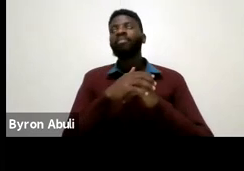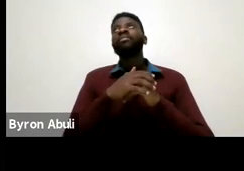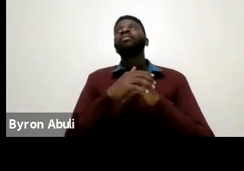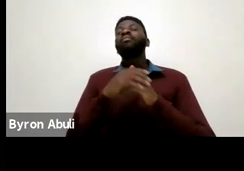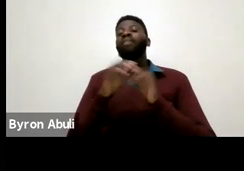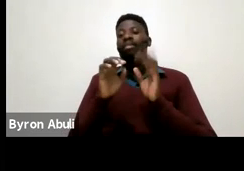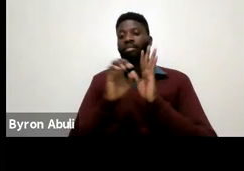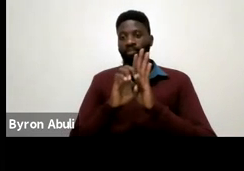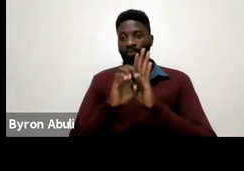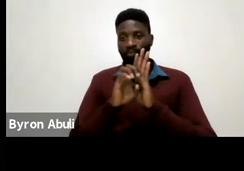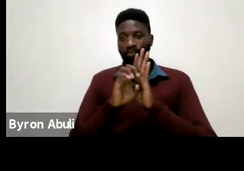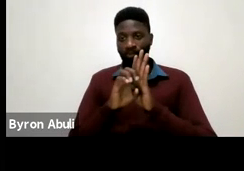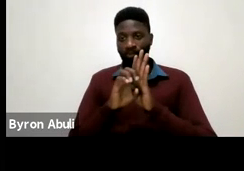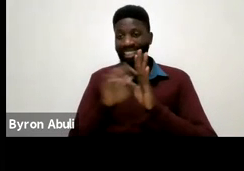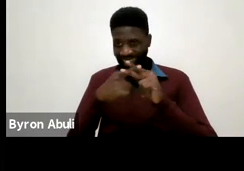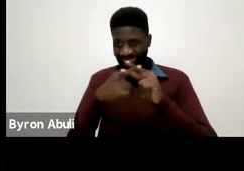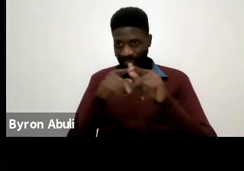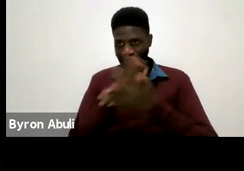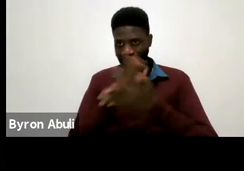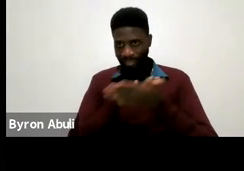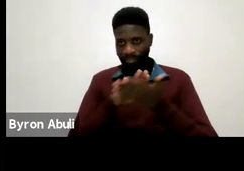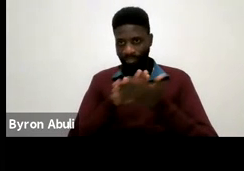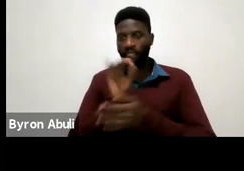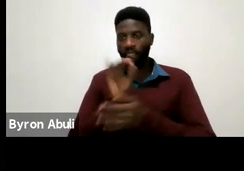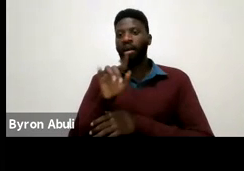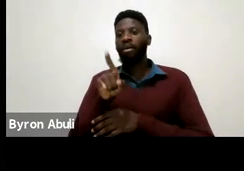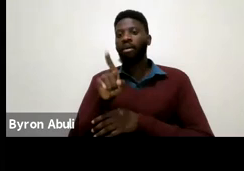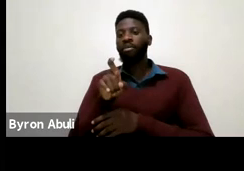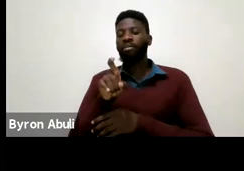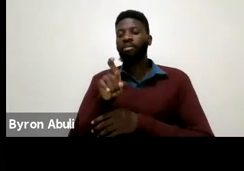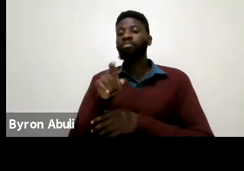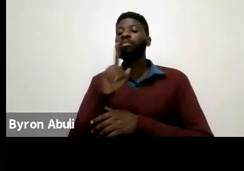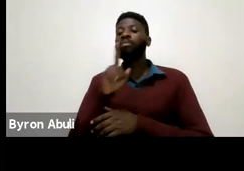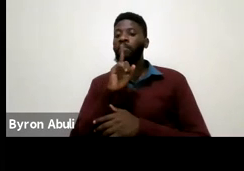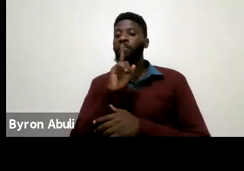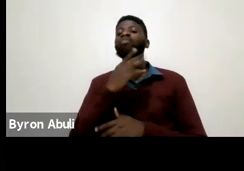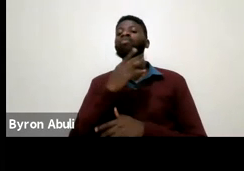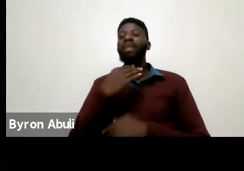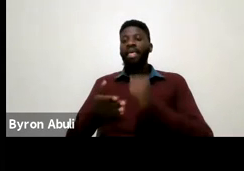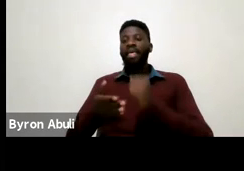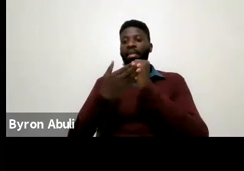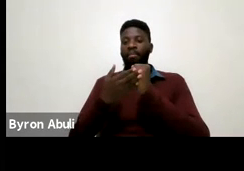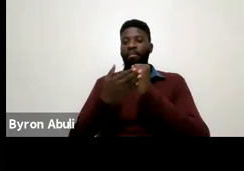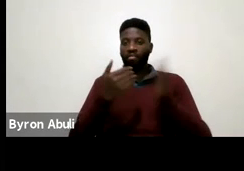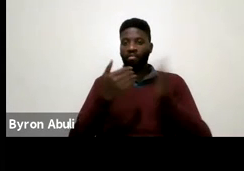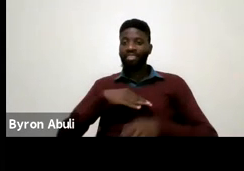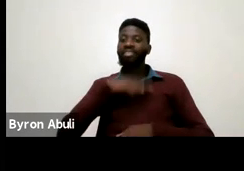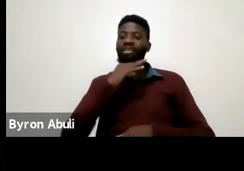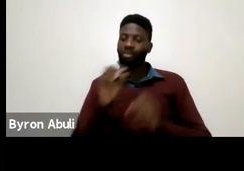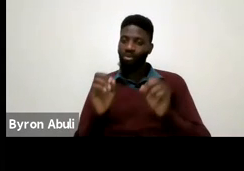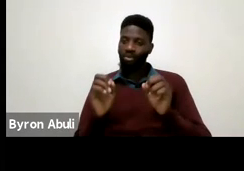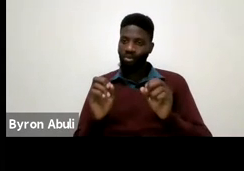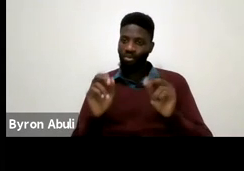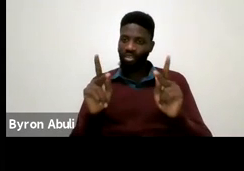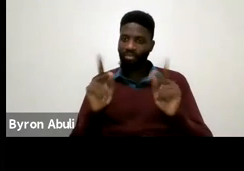it begins from there. When you say you want to inspire before you expire, can you tell me what